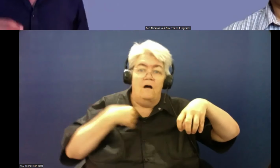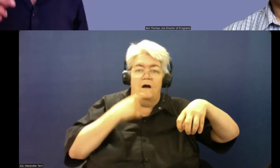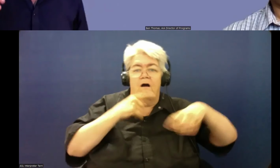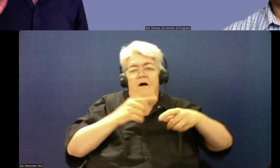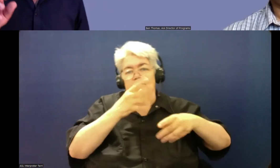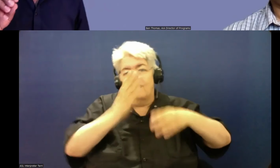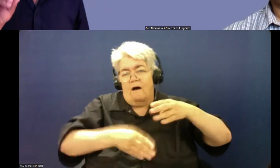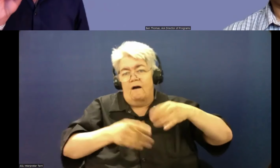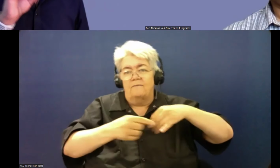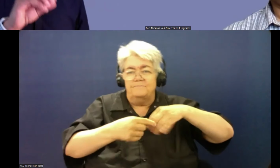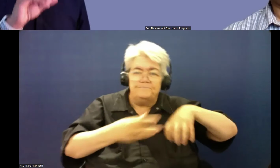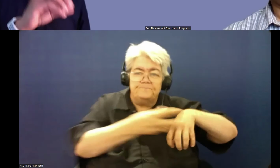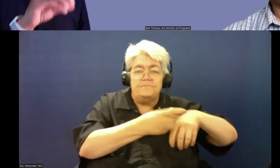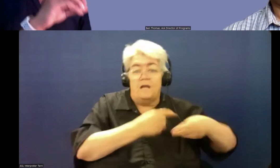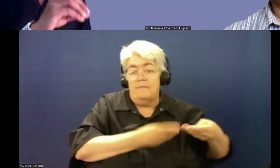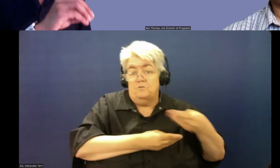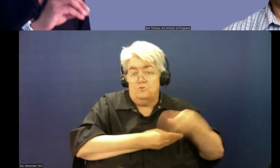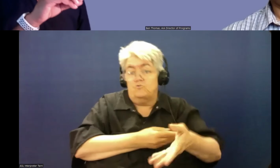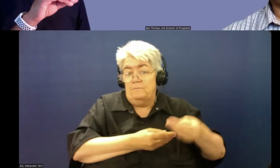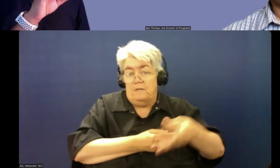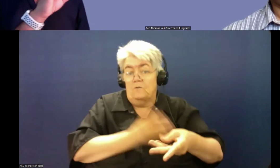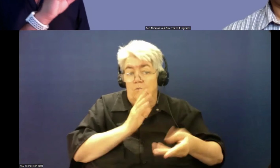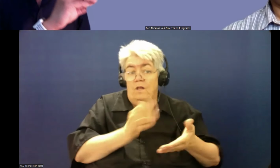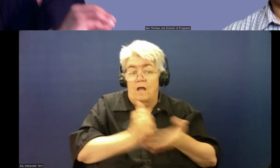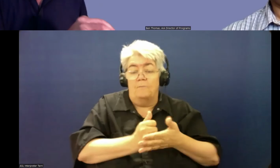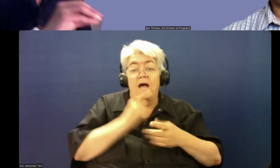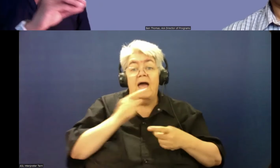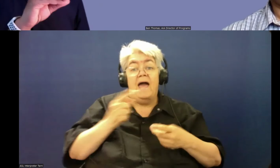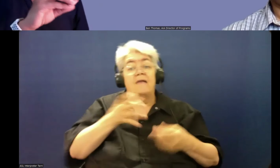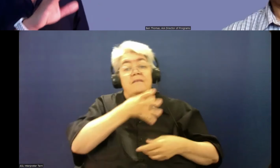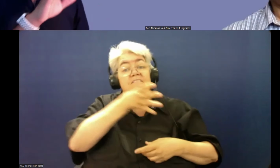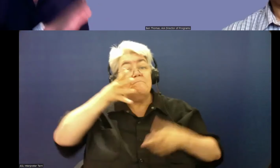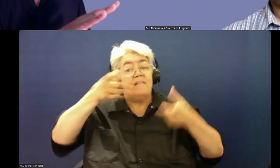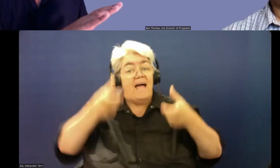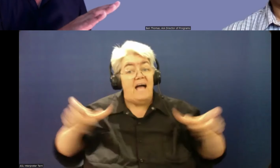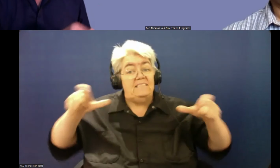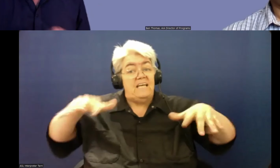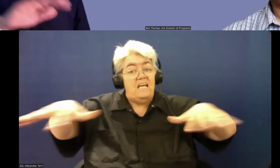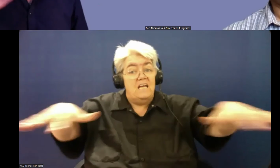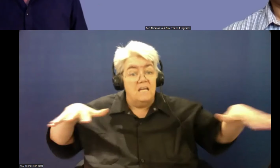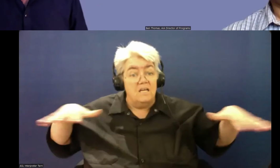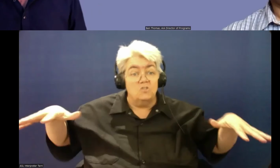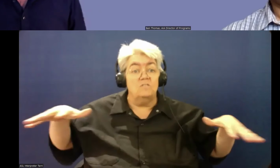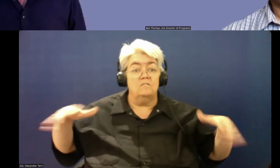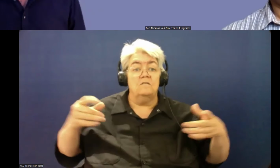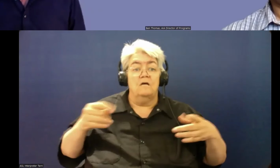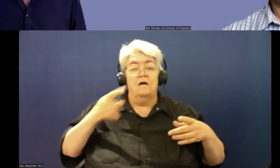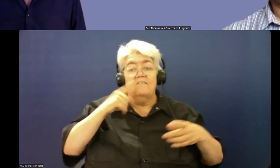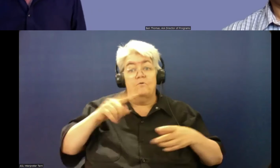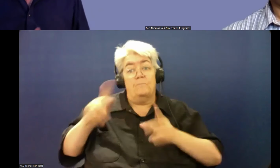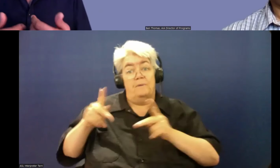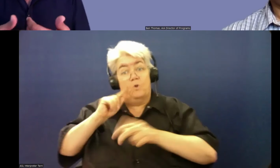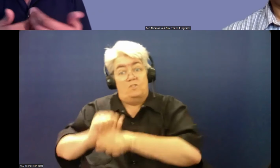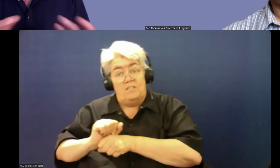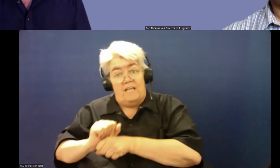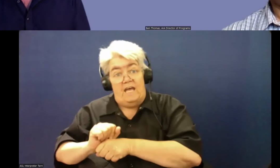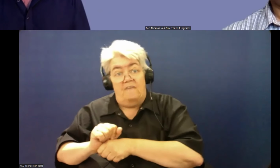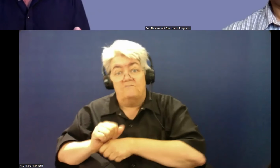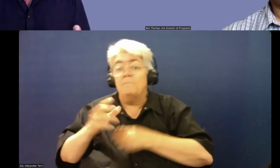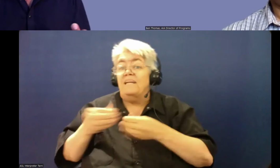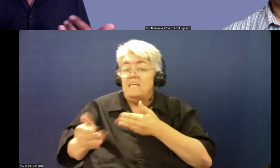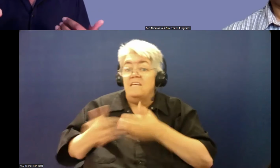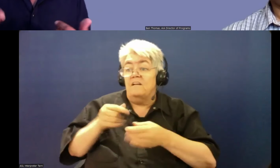on. There was also, uh, on, on the plantations where there was for enslaved, certainly for enslaved people, even during the period of indenture, there's a